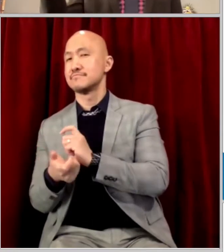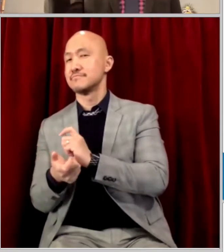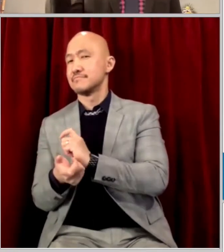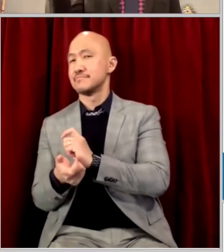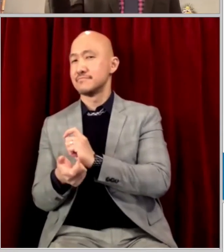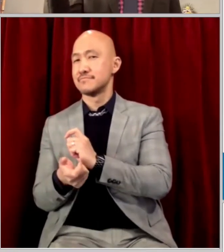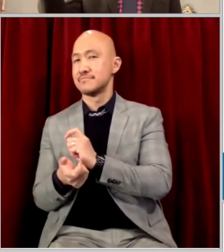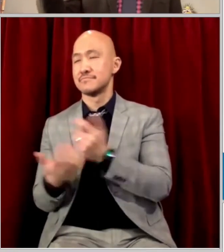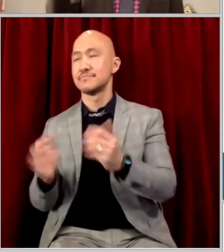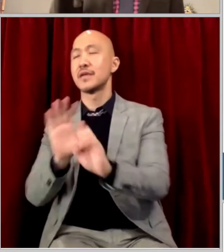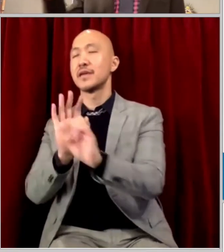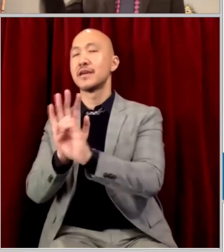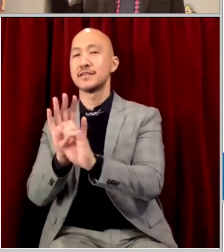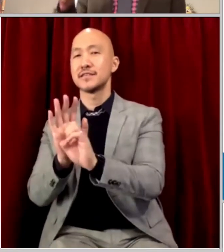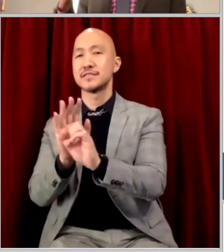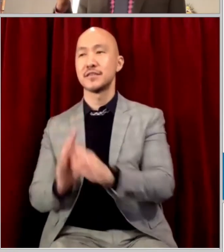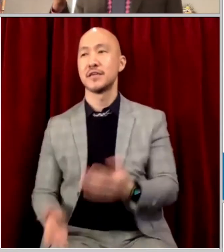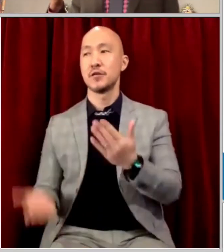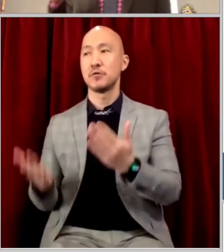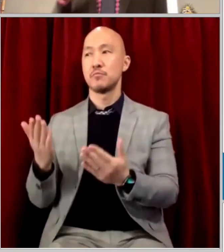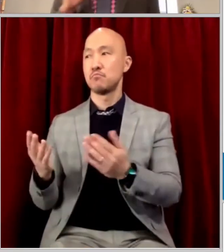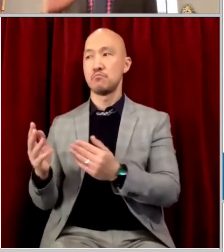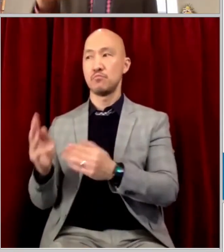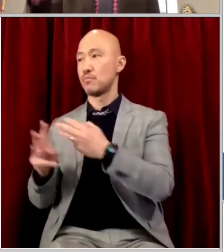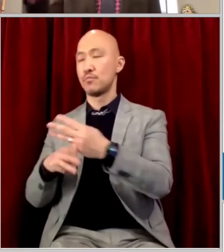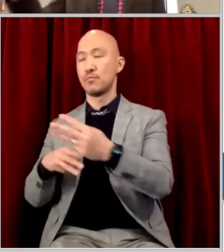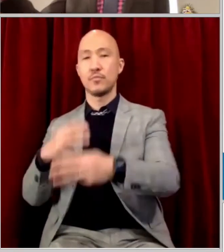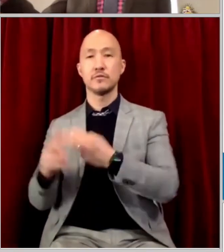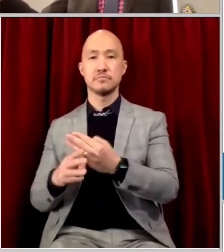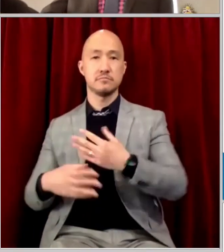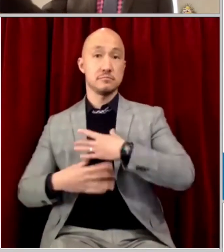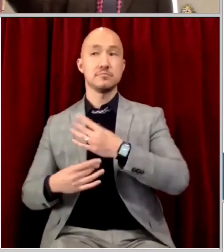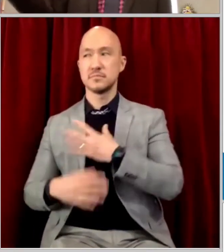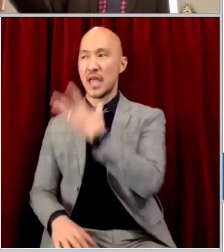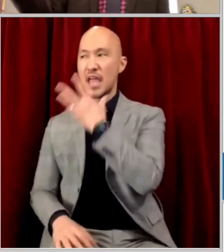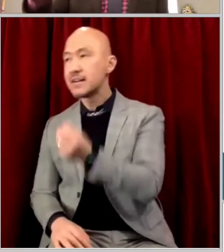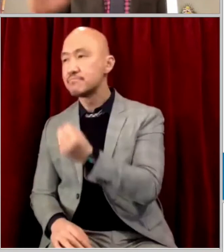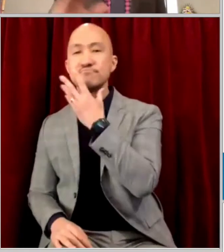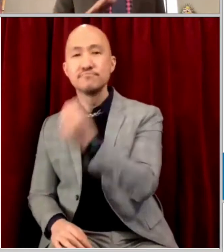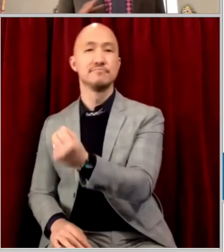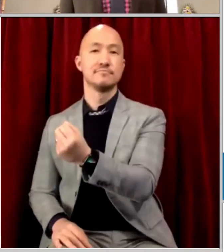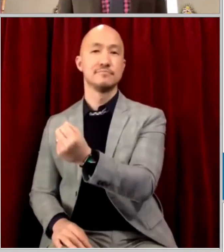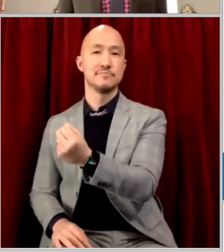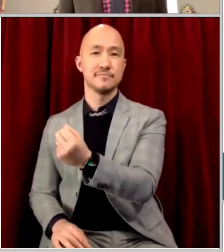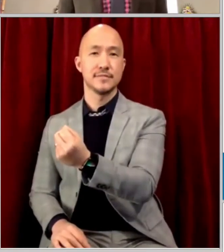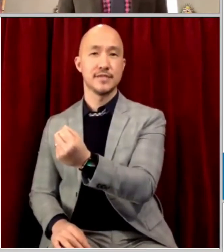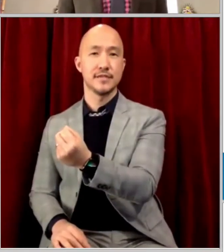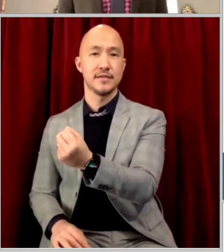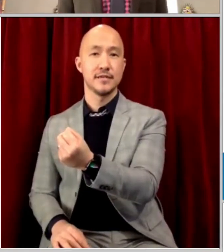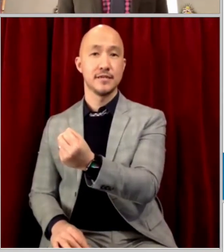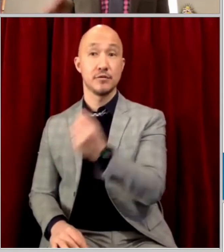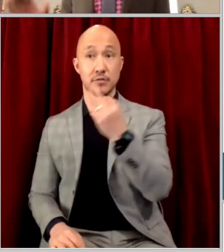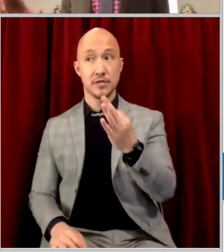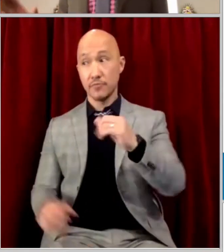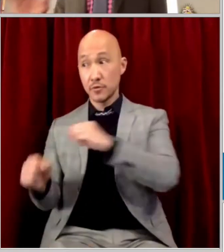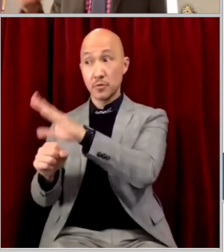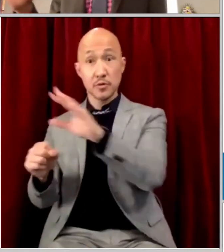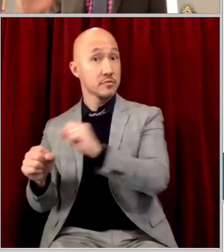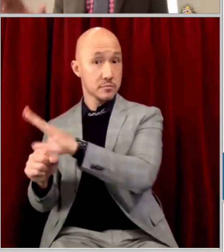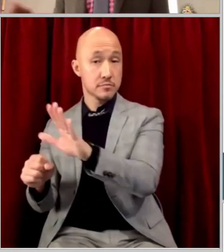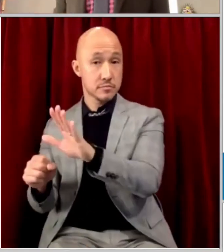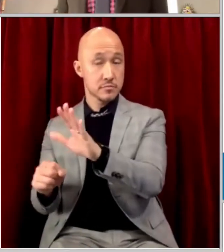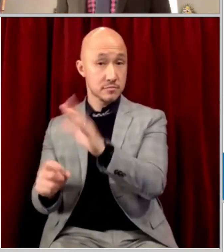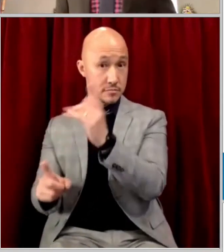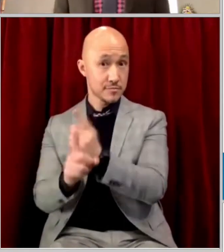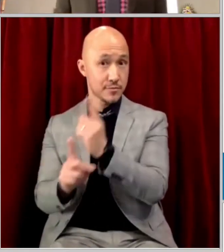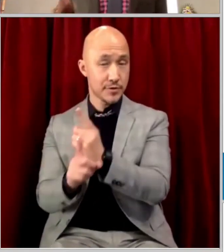sometimes if we're not aware of the salt effect, we may say, oh, no, you don't need to say that because of me. And we're right. They